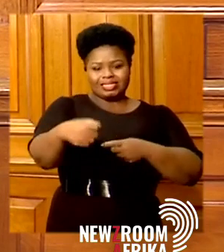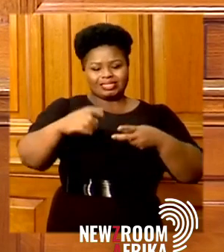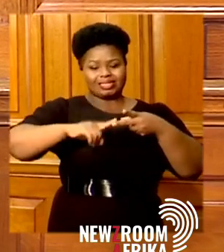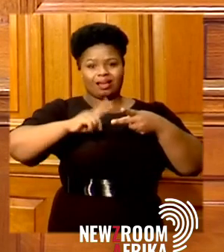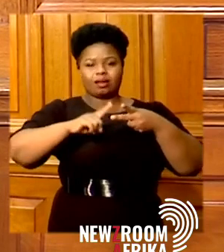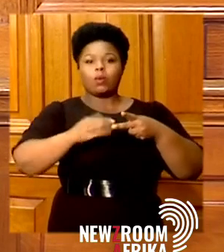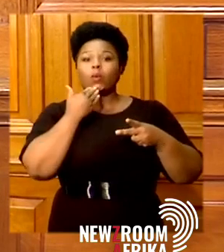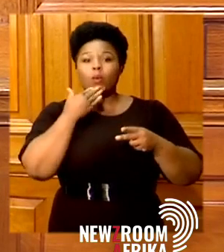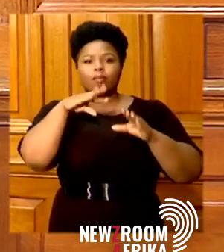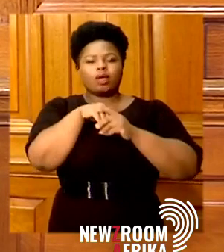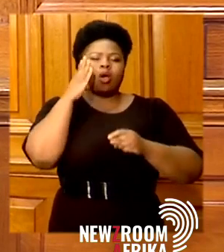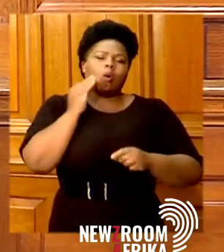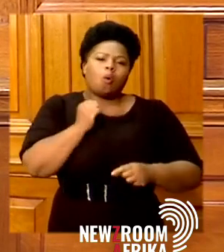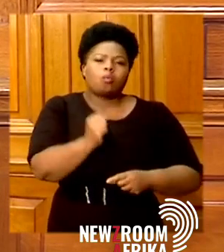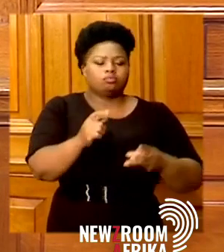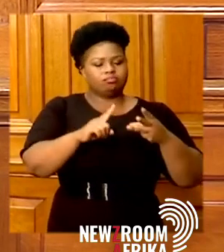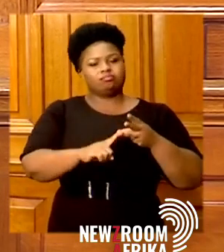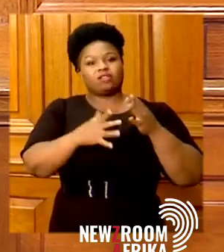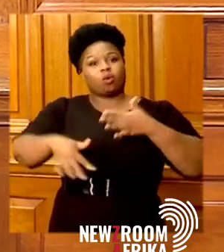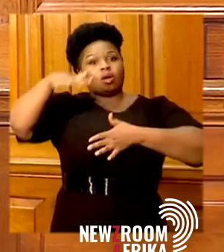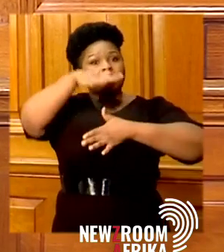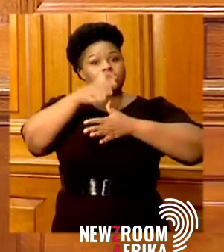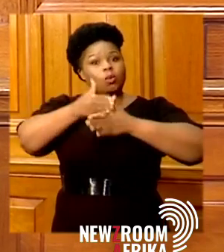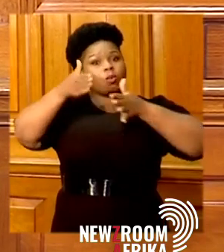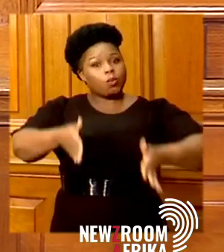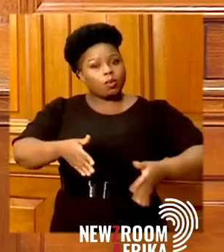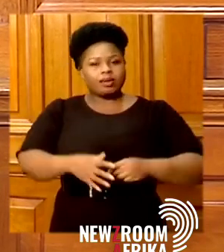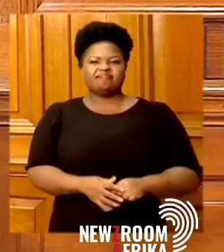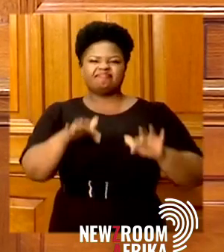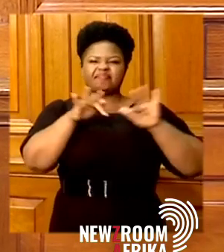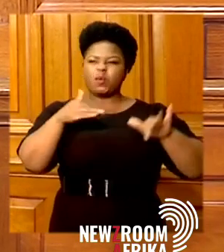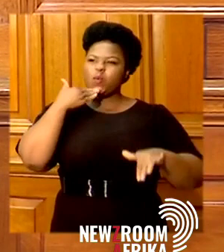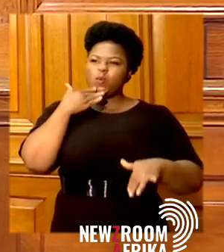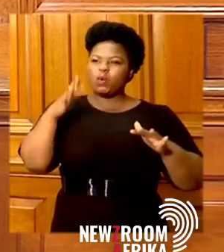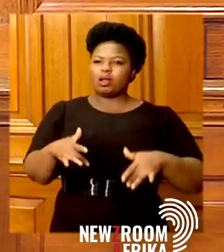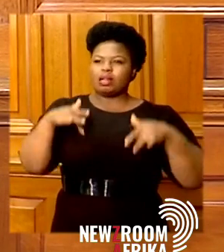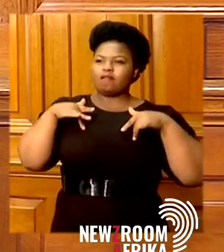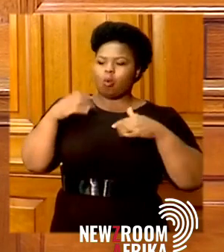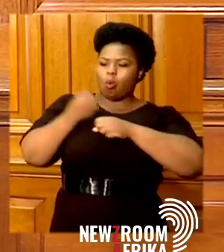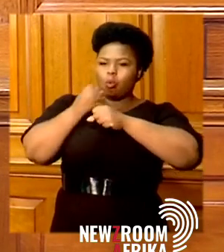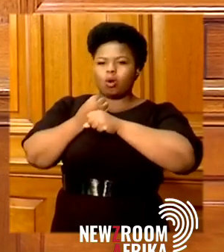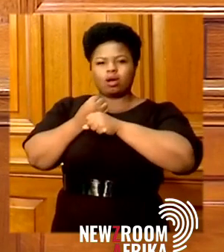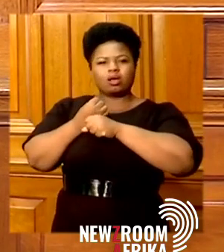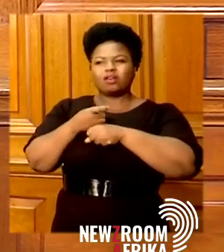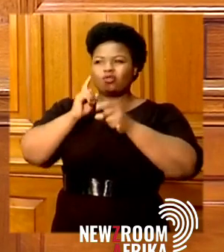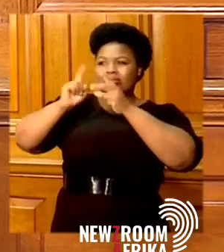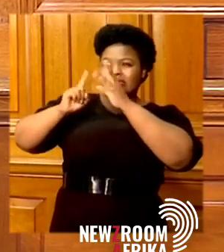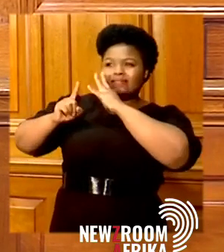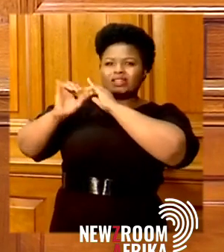essential workers, persons living or working in institutional settings, and those